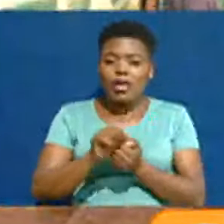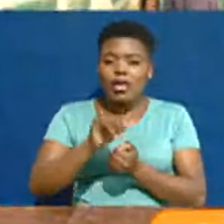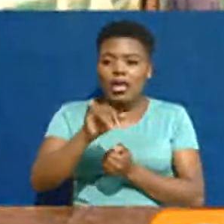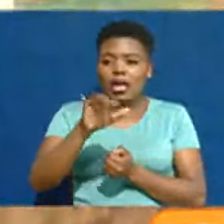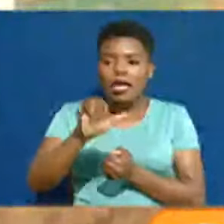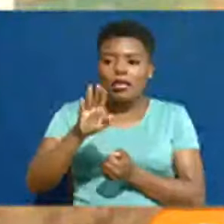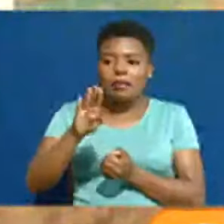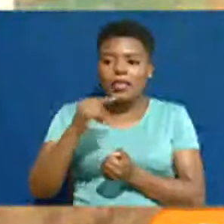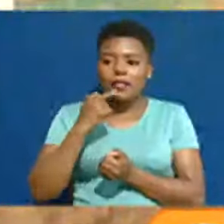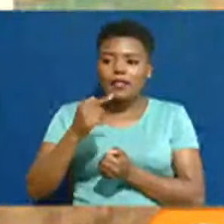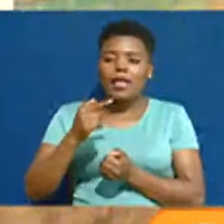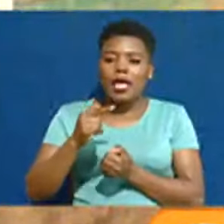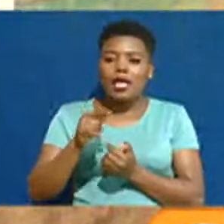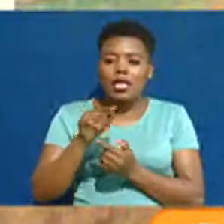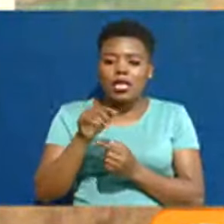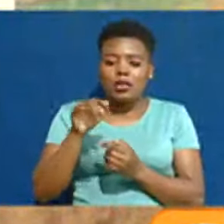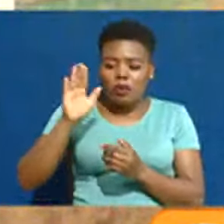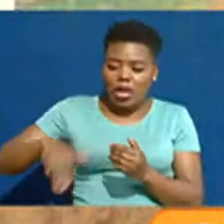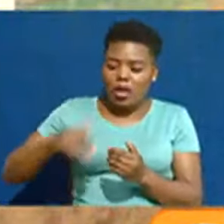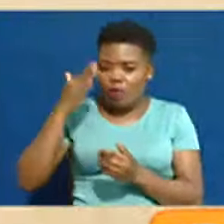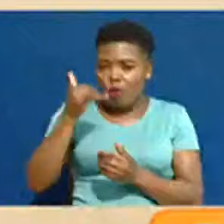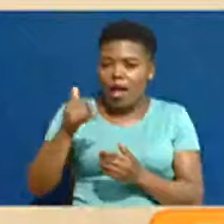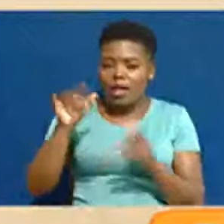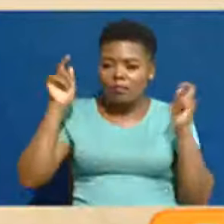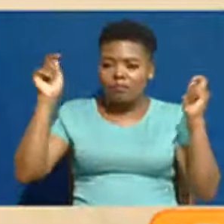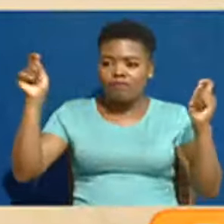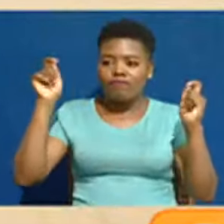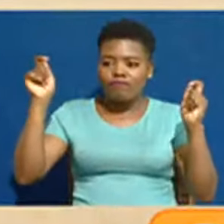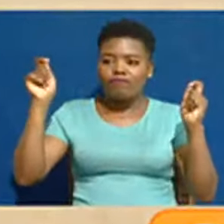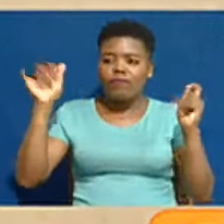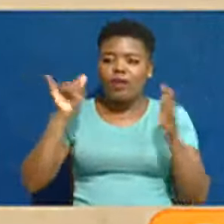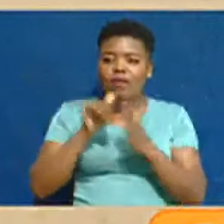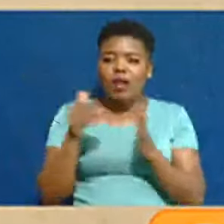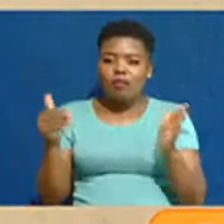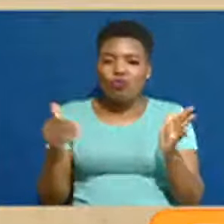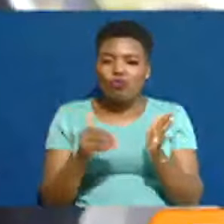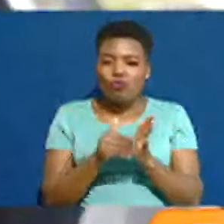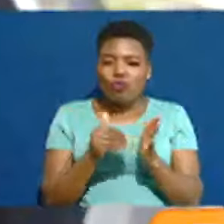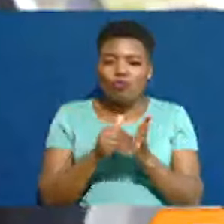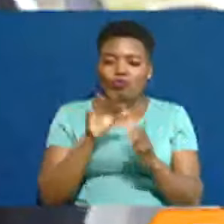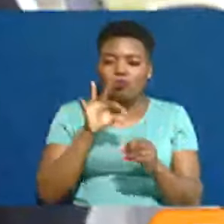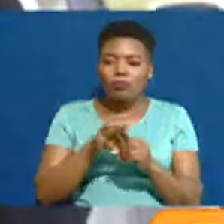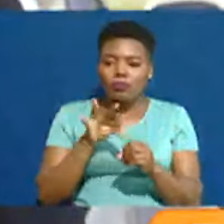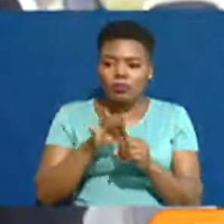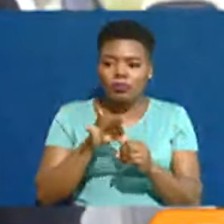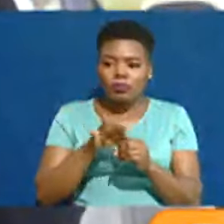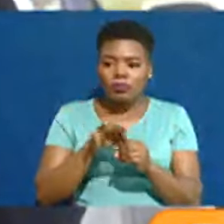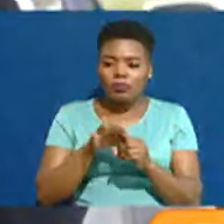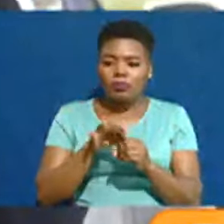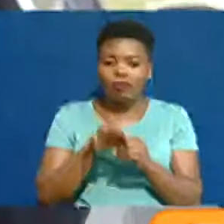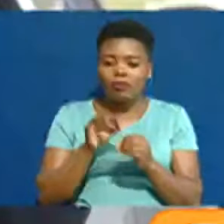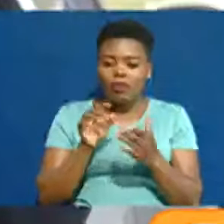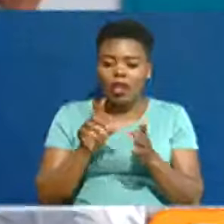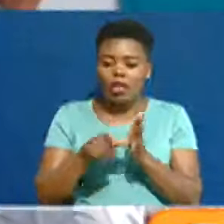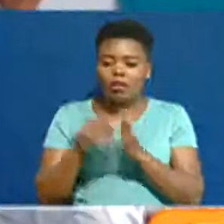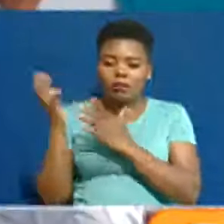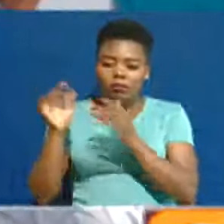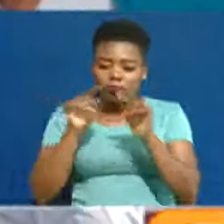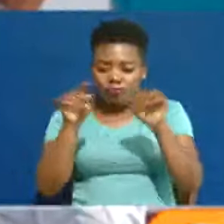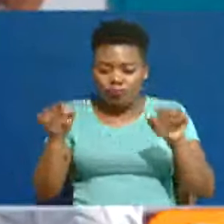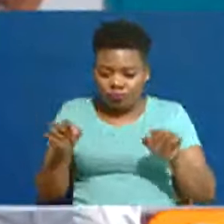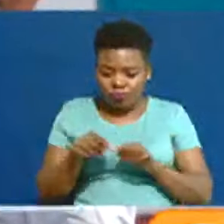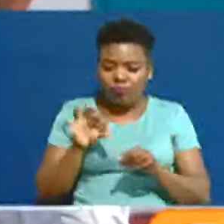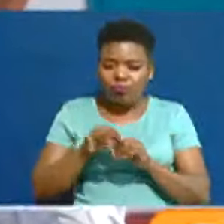the delays on recent anti-government protests that disrupted the delivery of electoral material to the polling stations. In